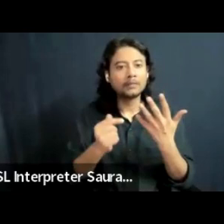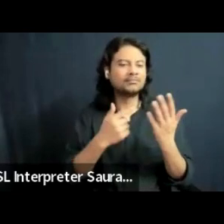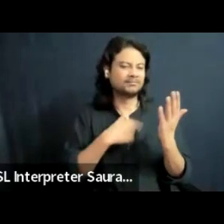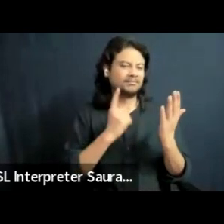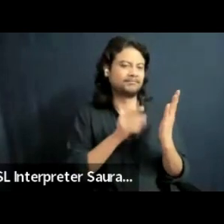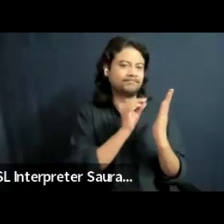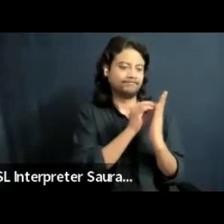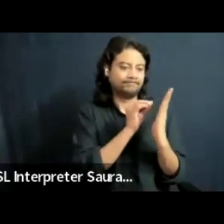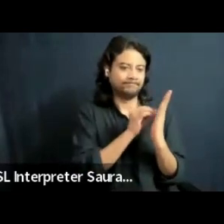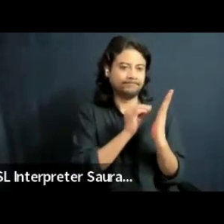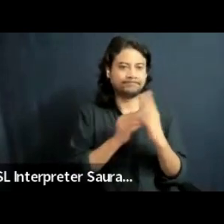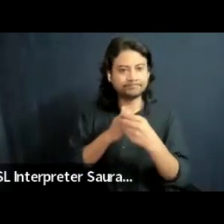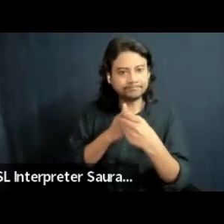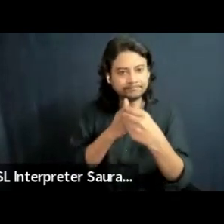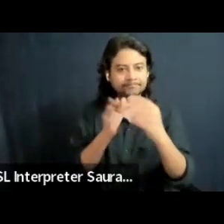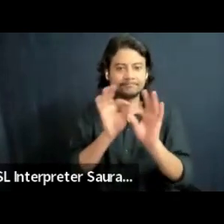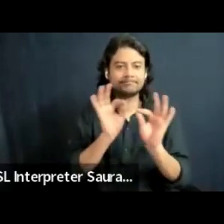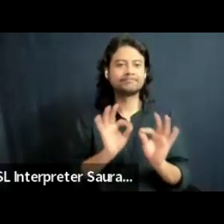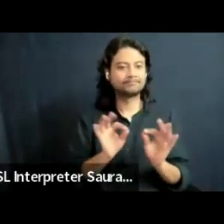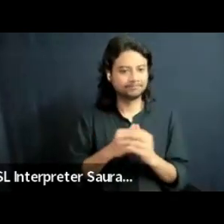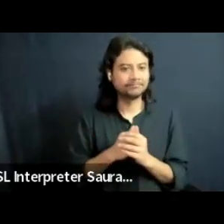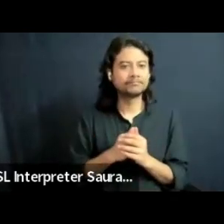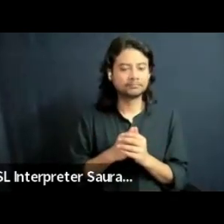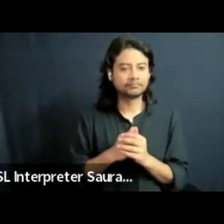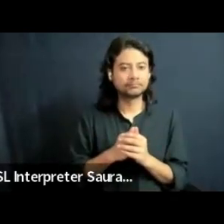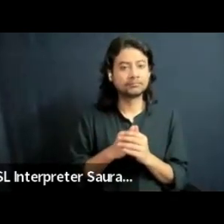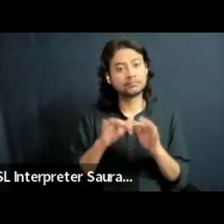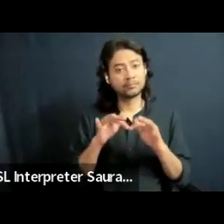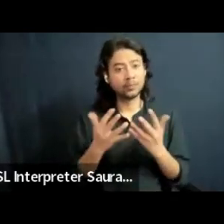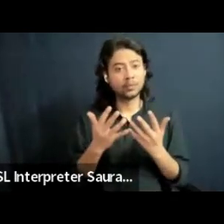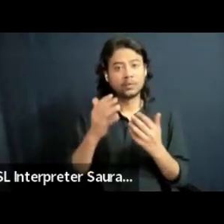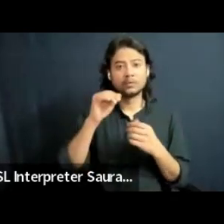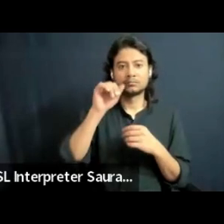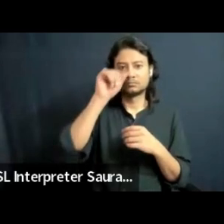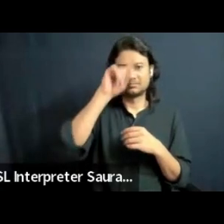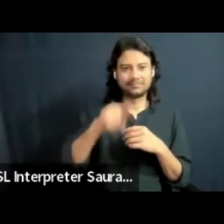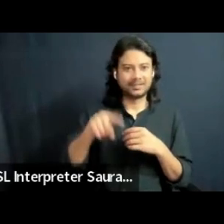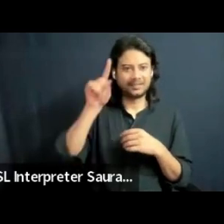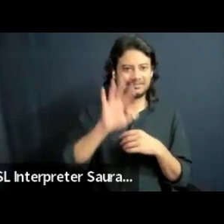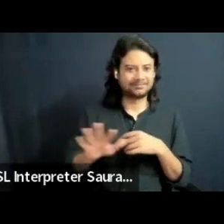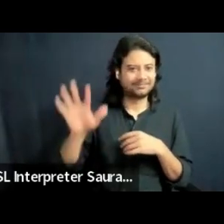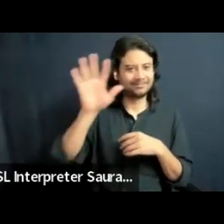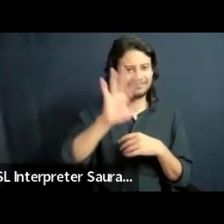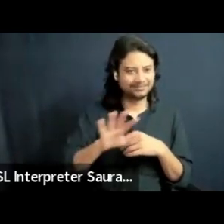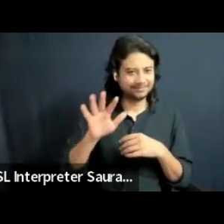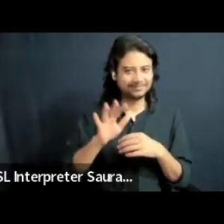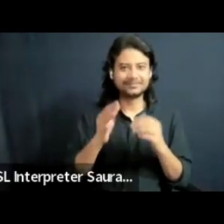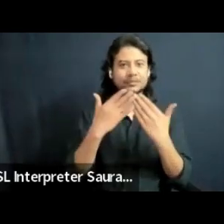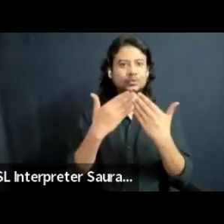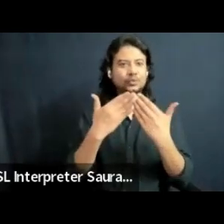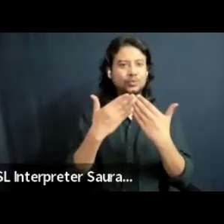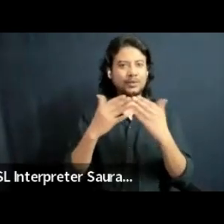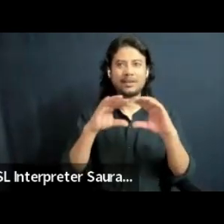with the same chairs for every child as we have in every classroom in our country. But this child may not be able to sit on that